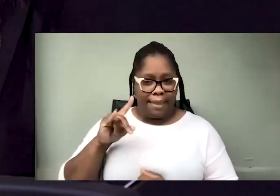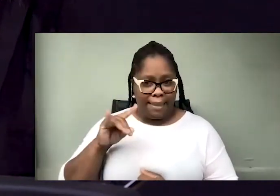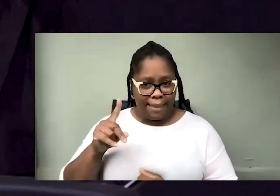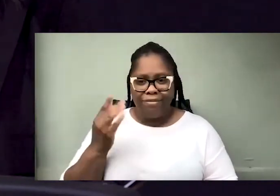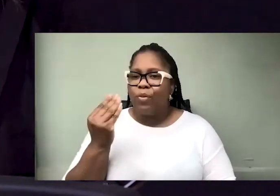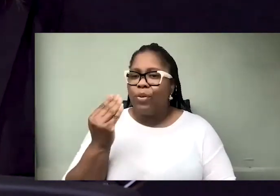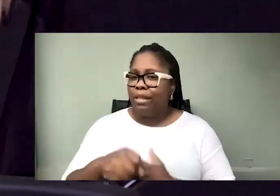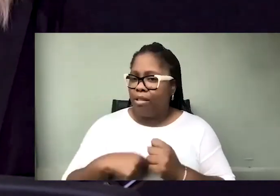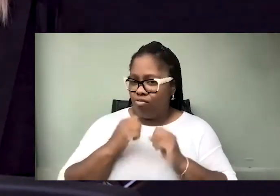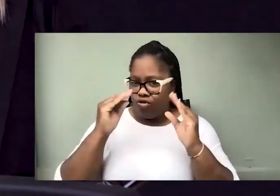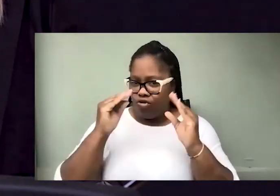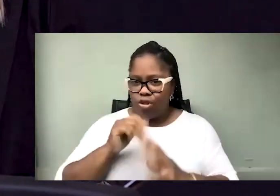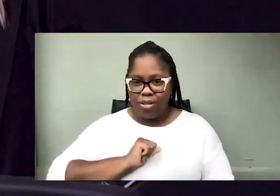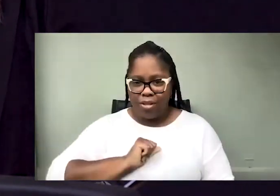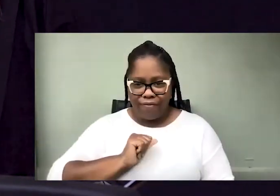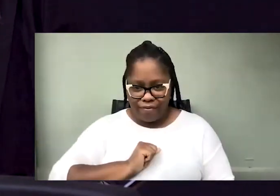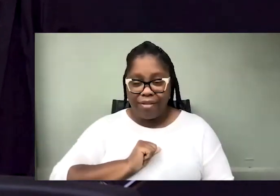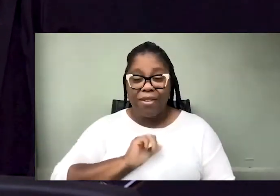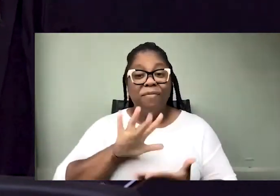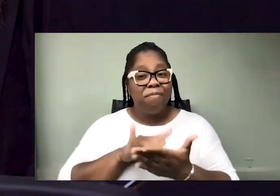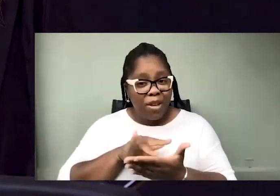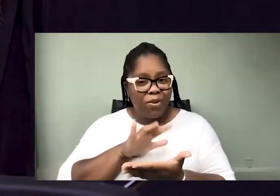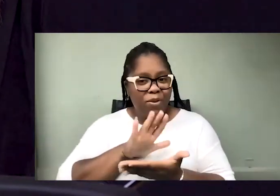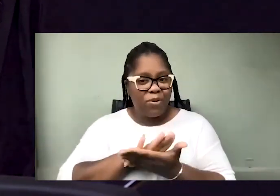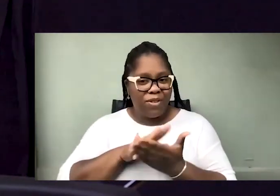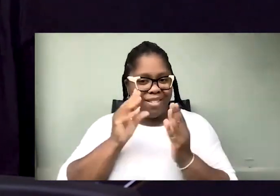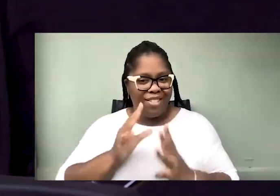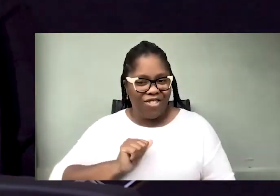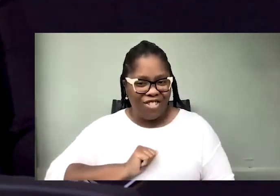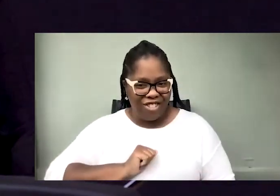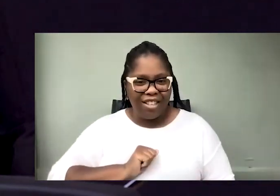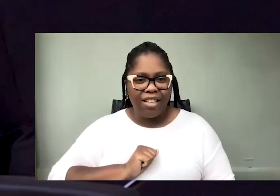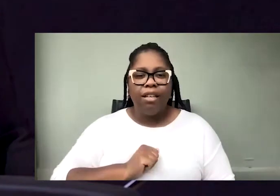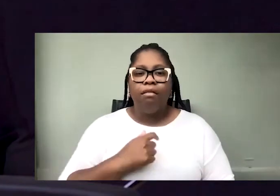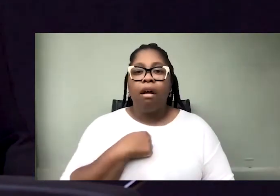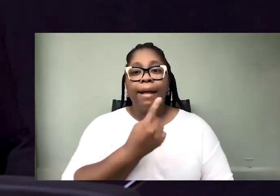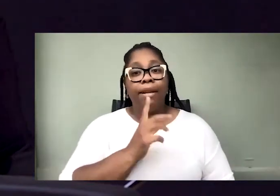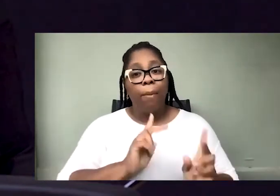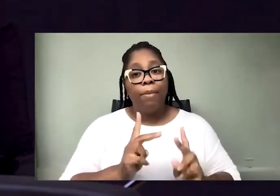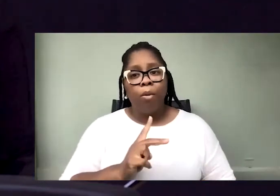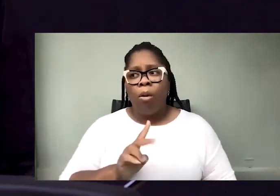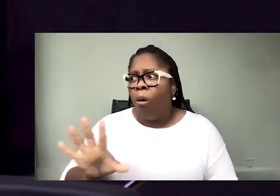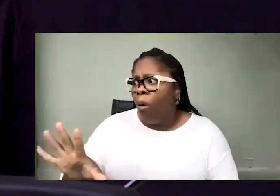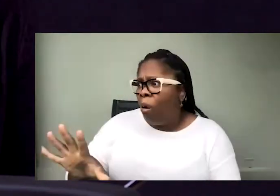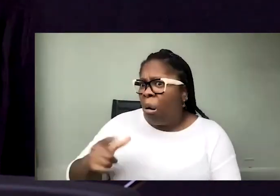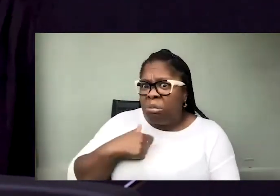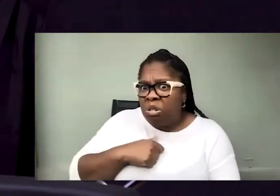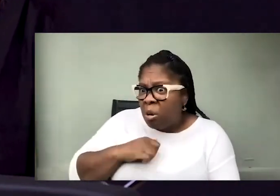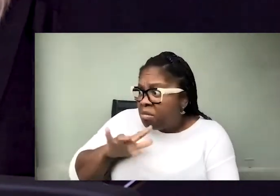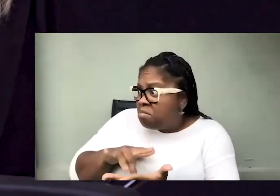an educator. I was actually a middle school teacher. And usually when I tell people that, they say, I'm so sorry.